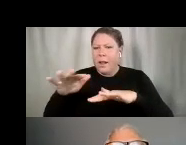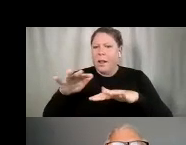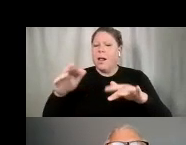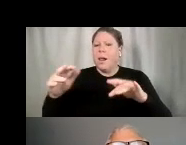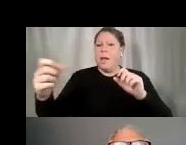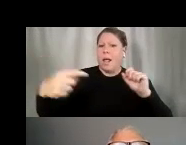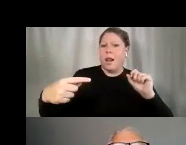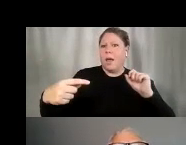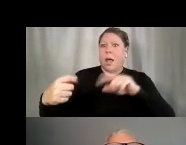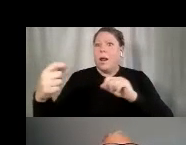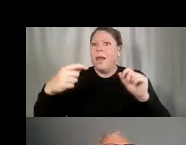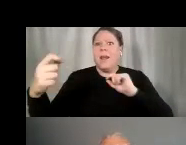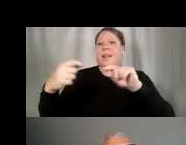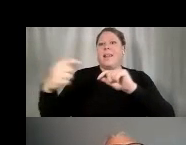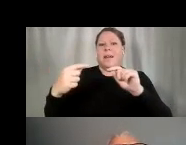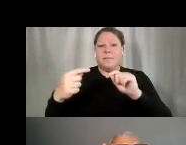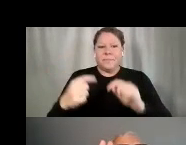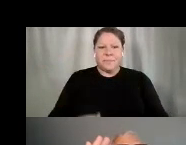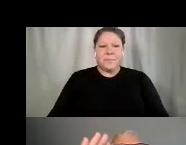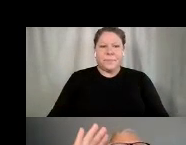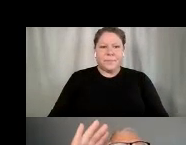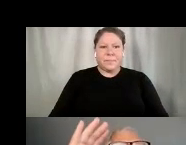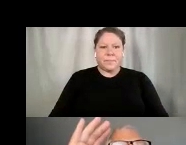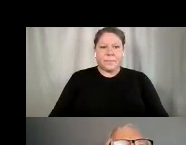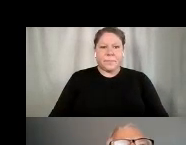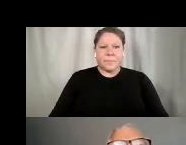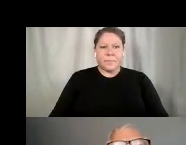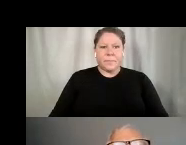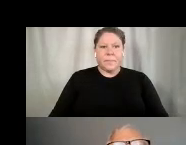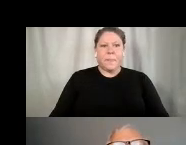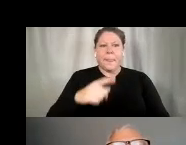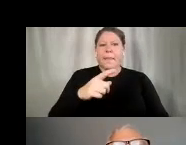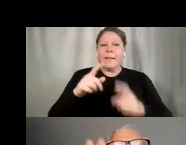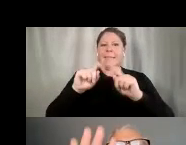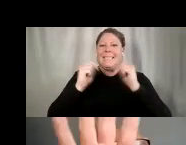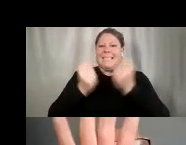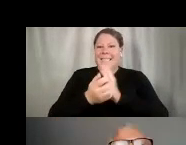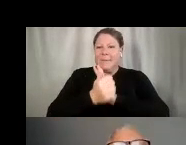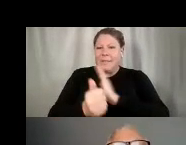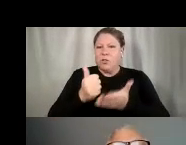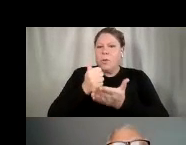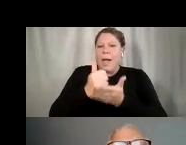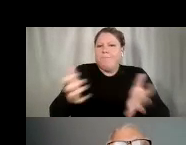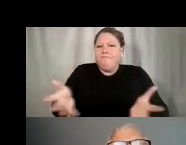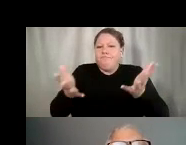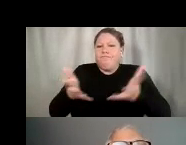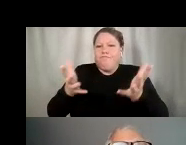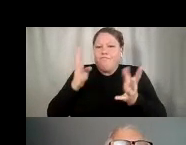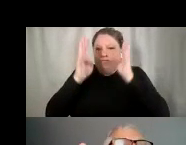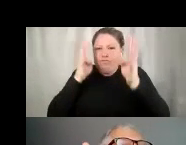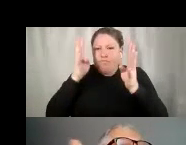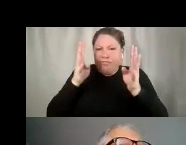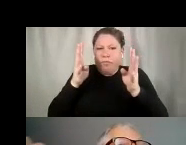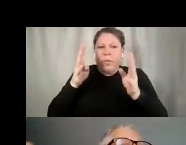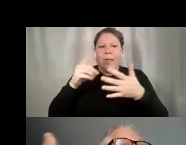our teams to be creative. Now, these team skills for creativity, as you look through these, you probably identify as, yeah,